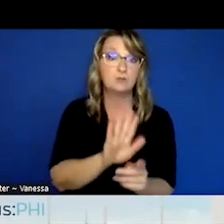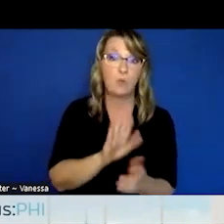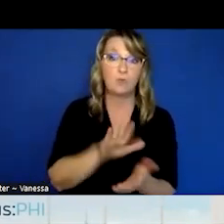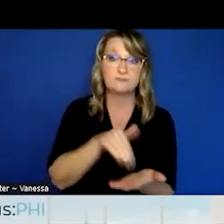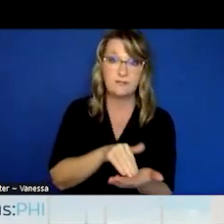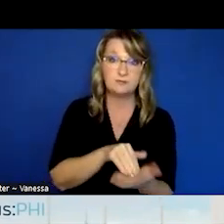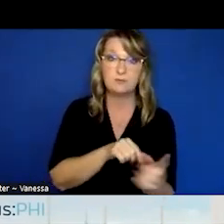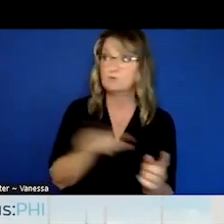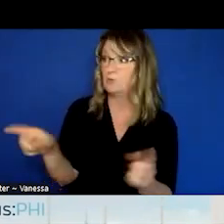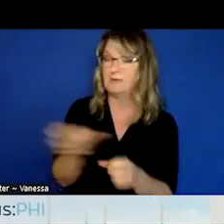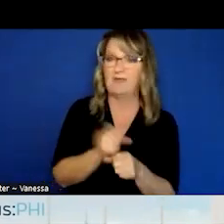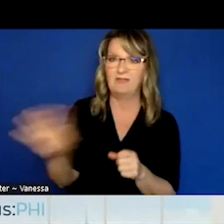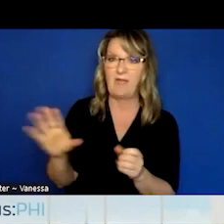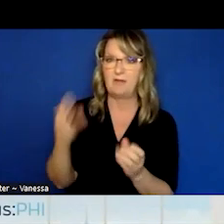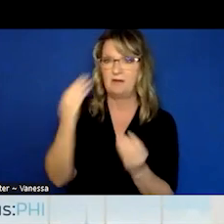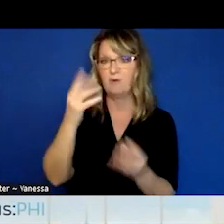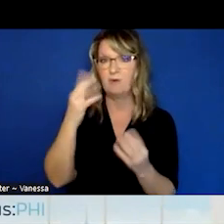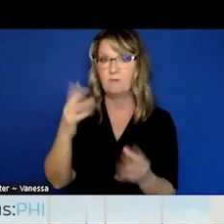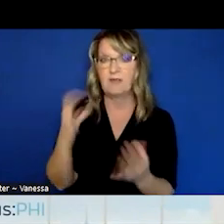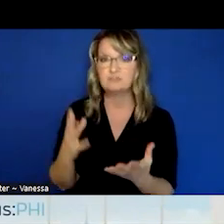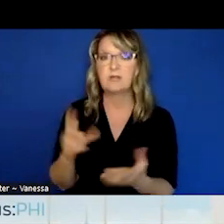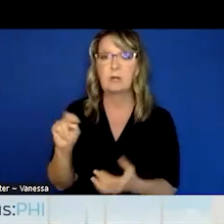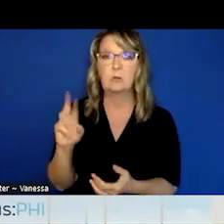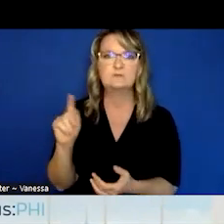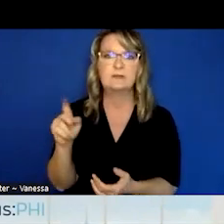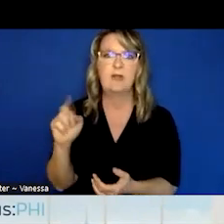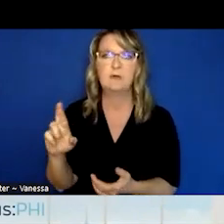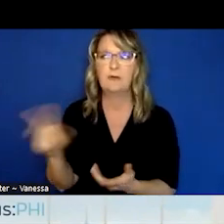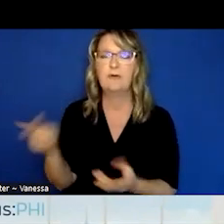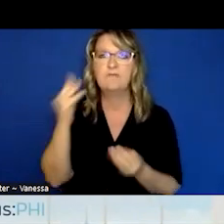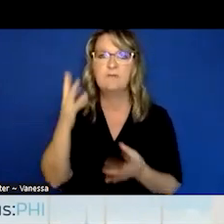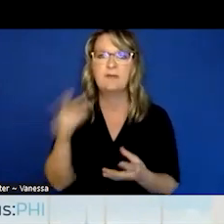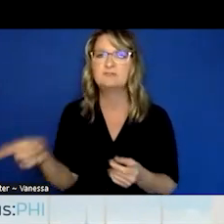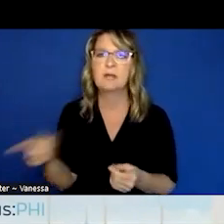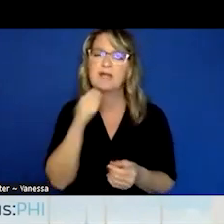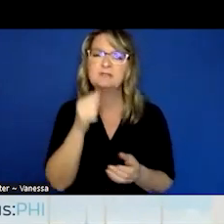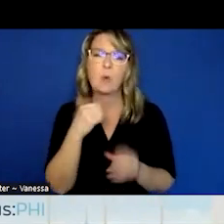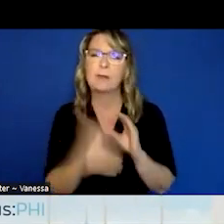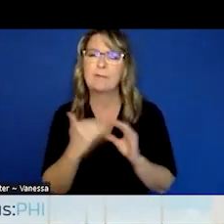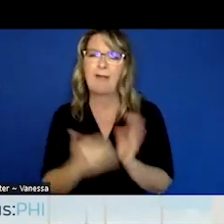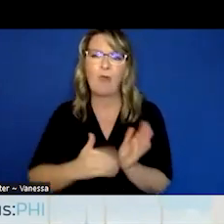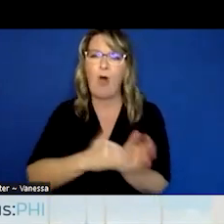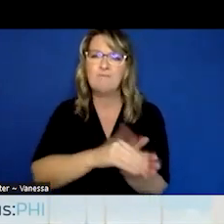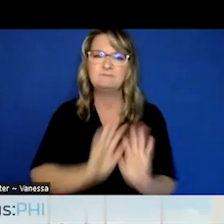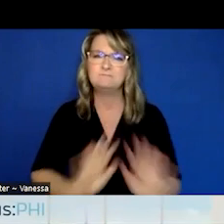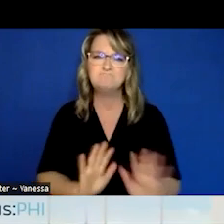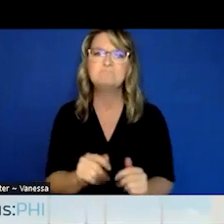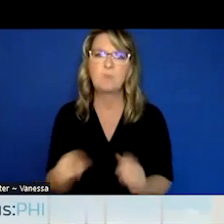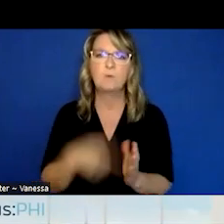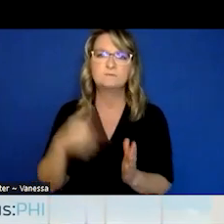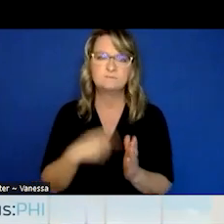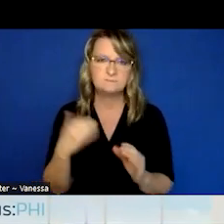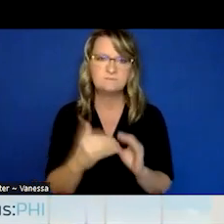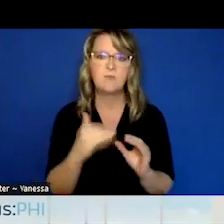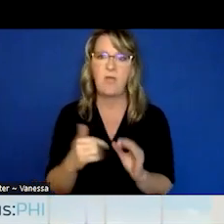this newsletter for new information. It's really helpful. They don't spam you. And everything that I've gotten from it has been something I've been able to